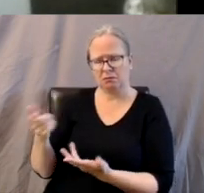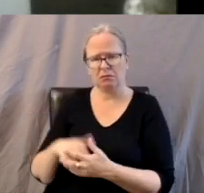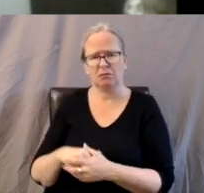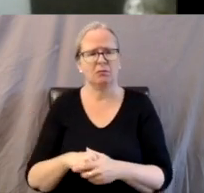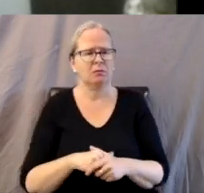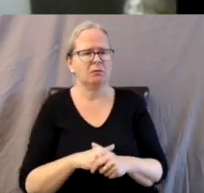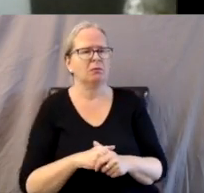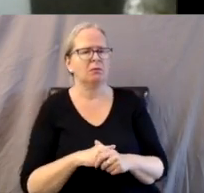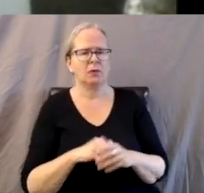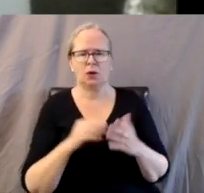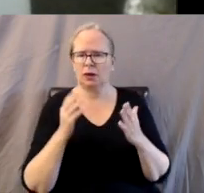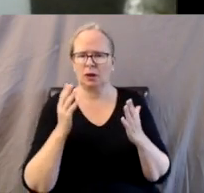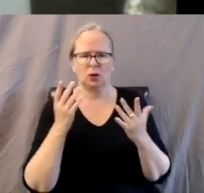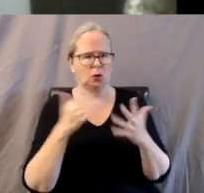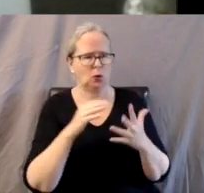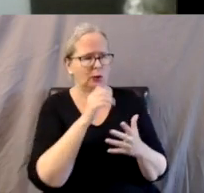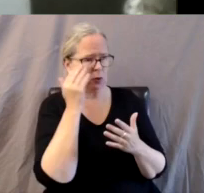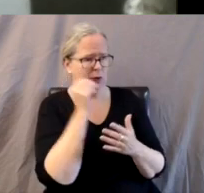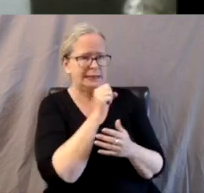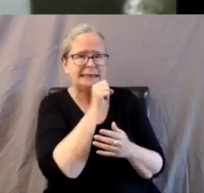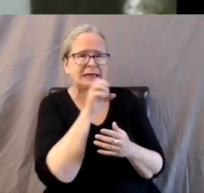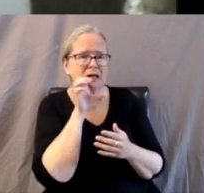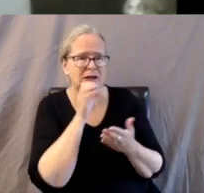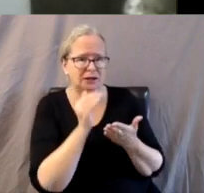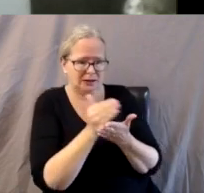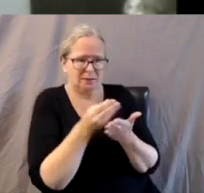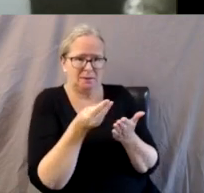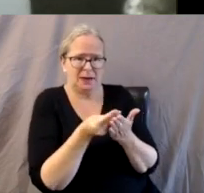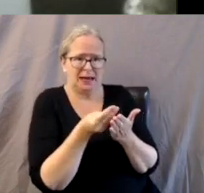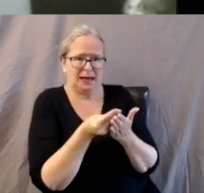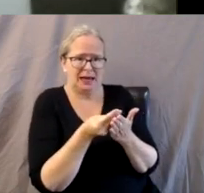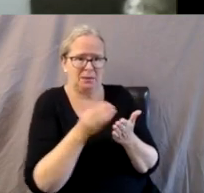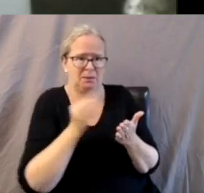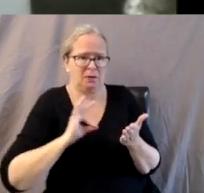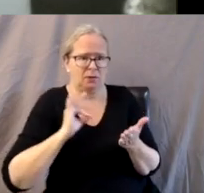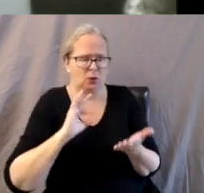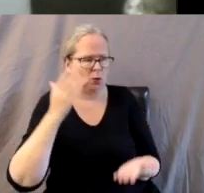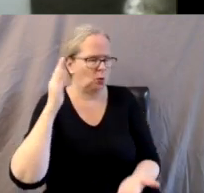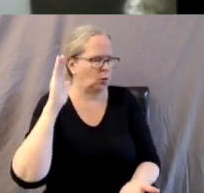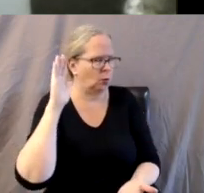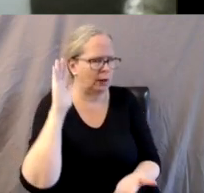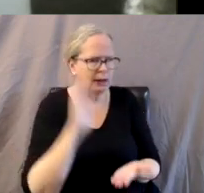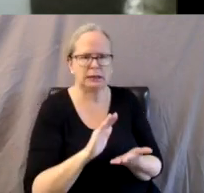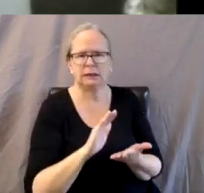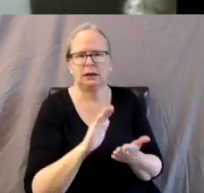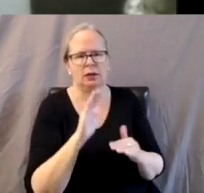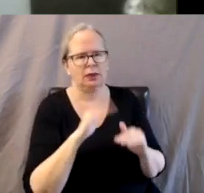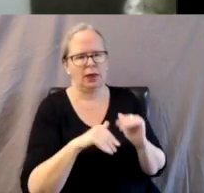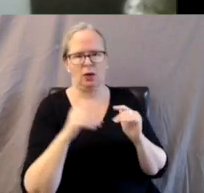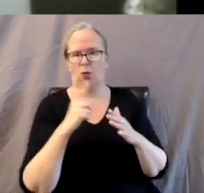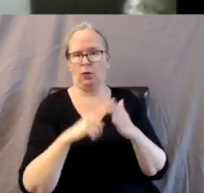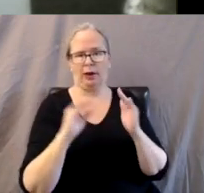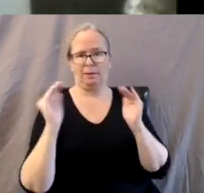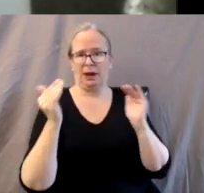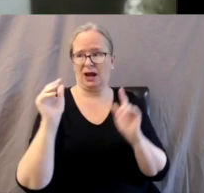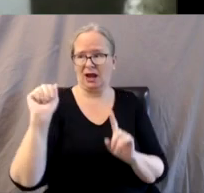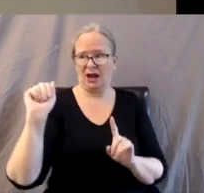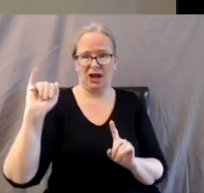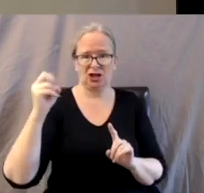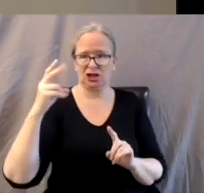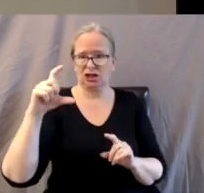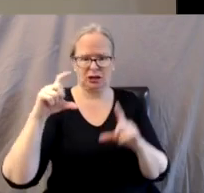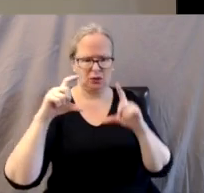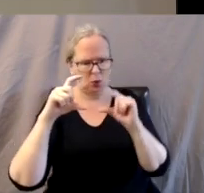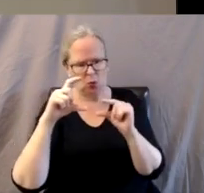bit lower, if not a lot lower, in some cases, for people that are on AISH.